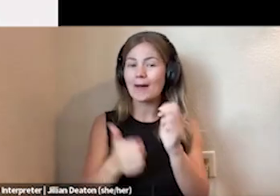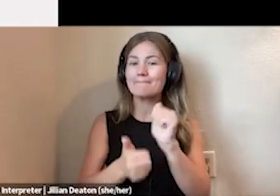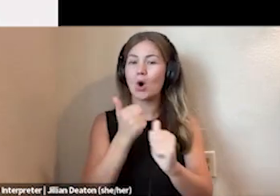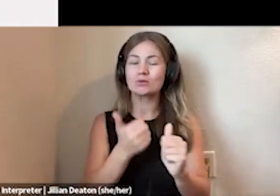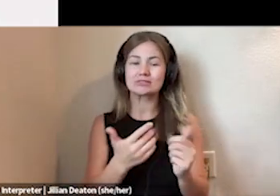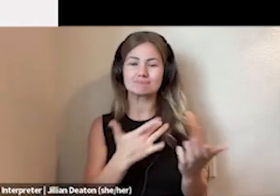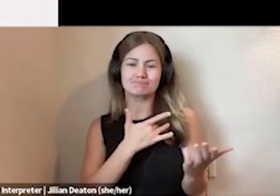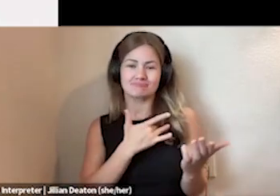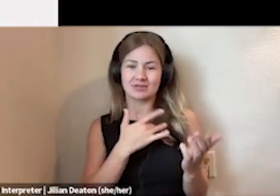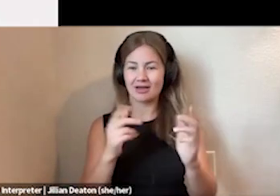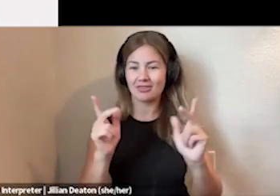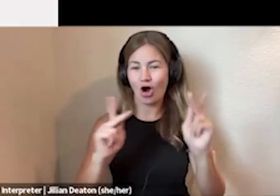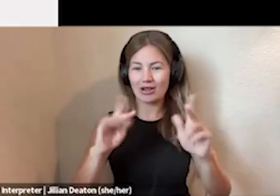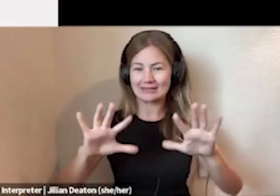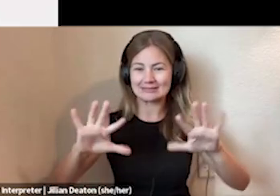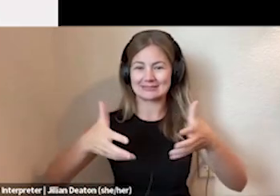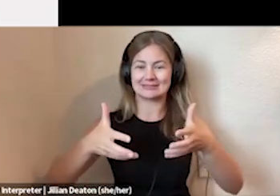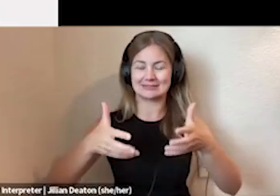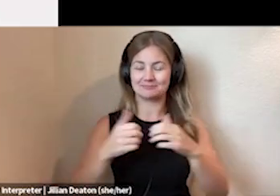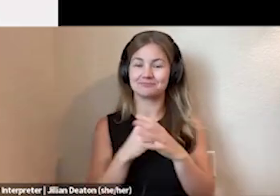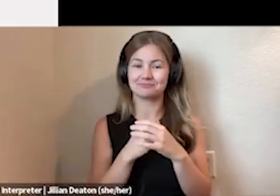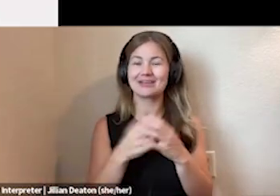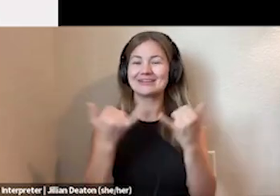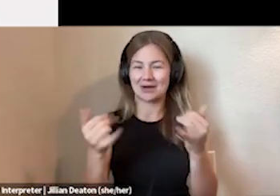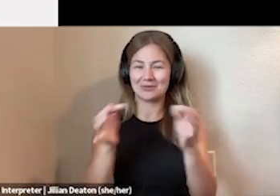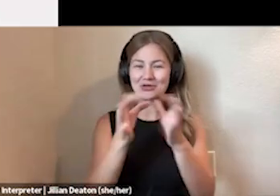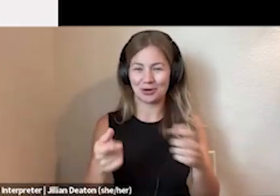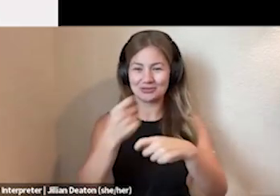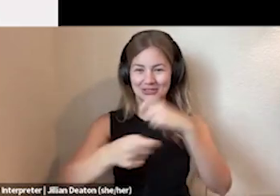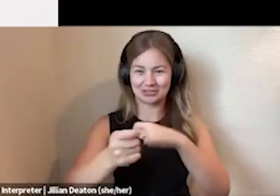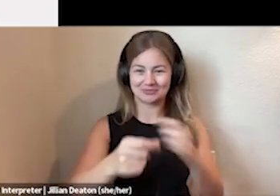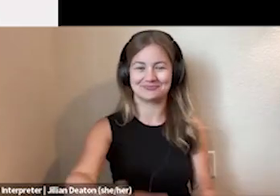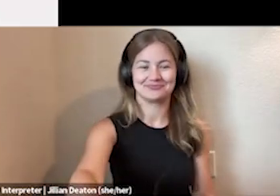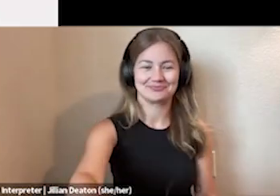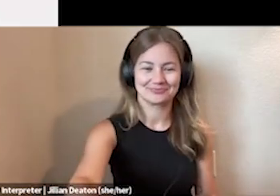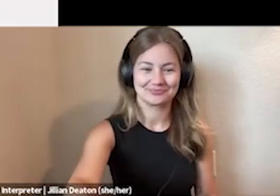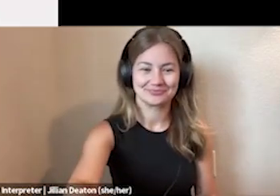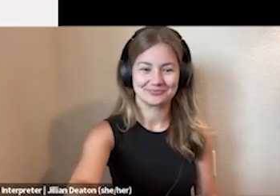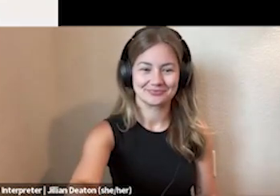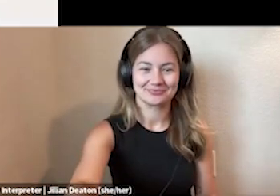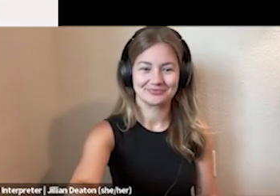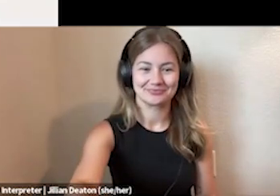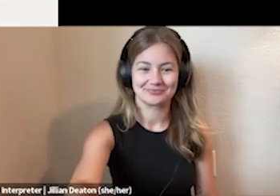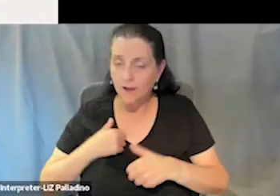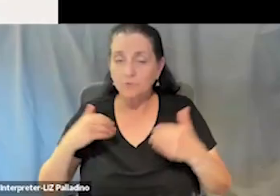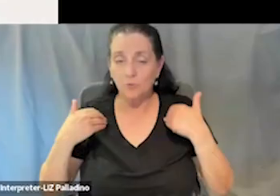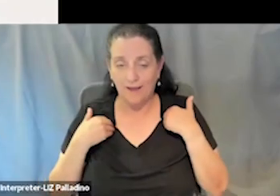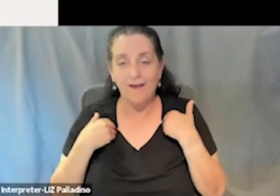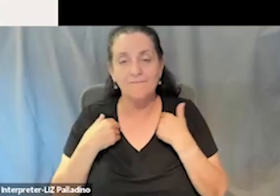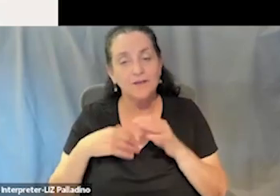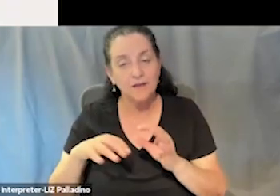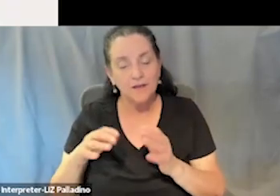you. So typically there is a thank you email, no solicitation, that comes the week